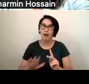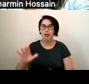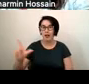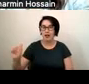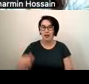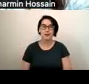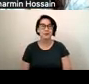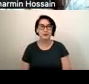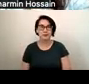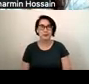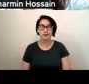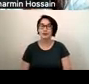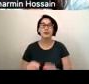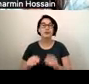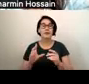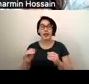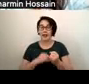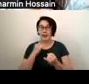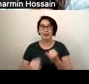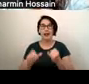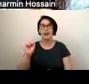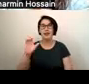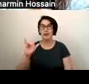Last but not least, we have Soyeon Aum.